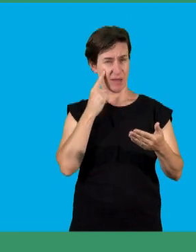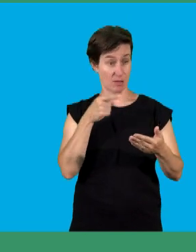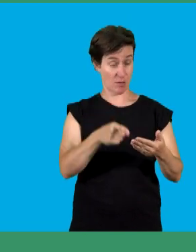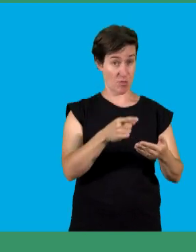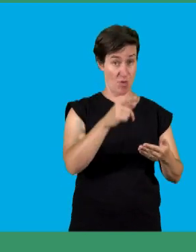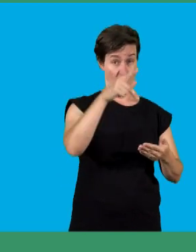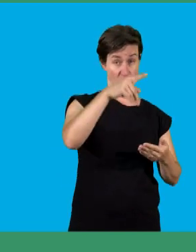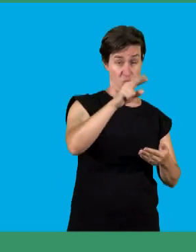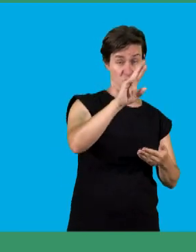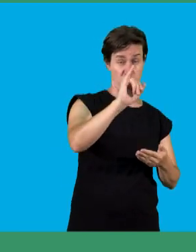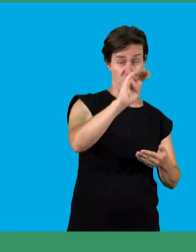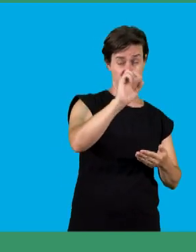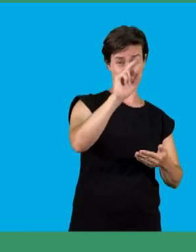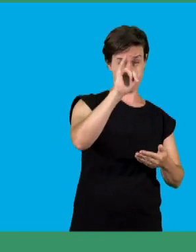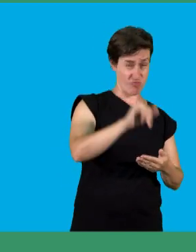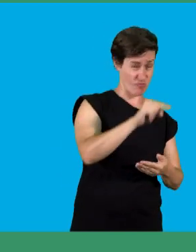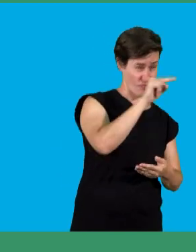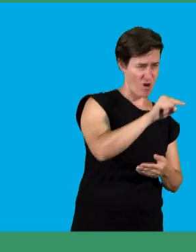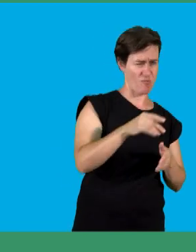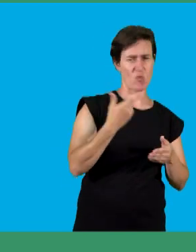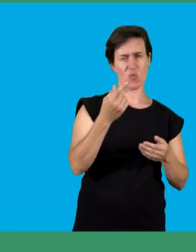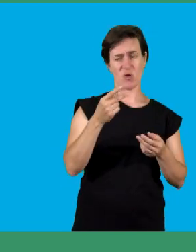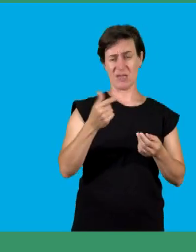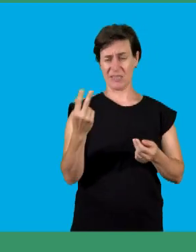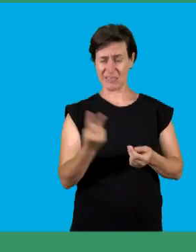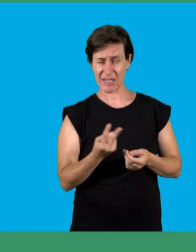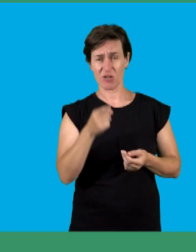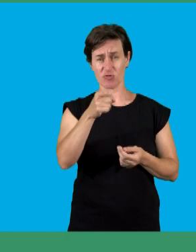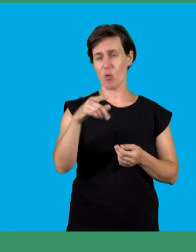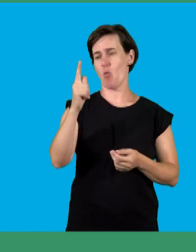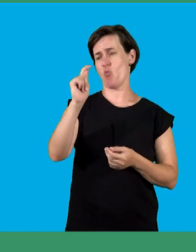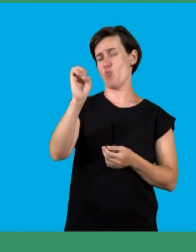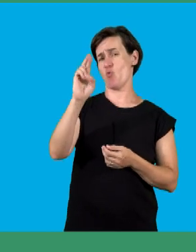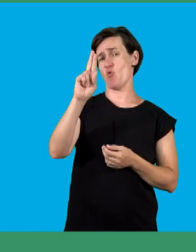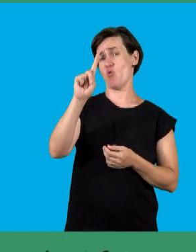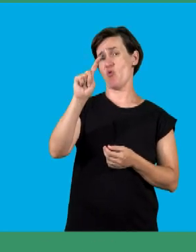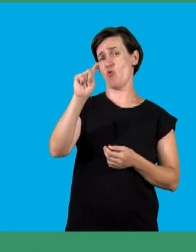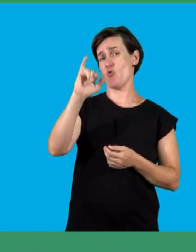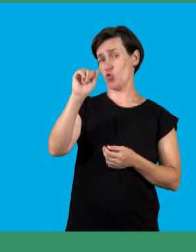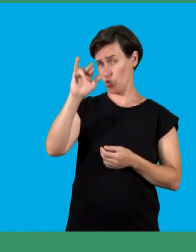say if whether it's a primary sector, secondary sector, or tertiary sector. Okay.